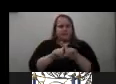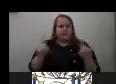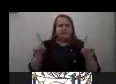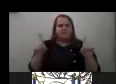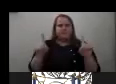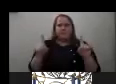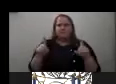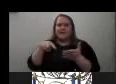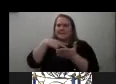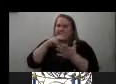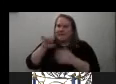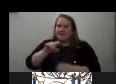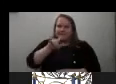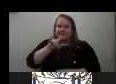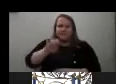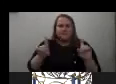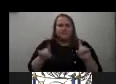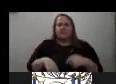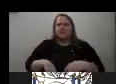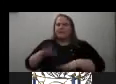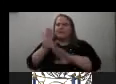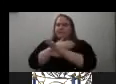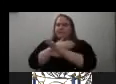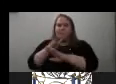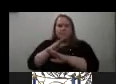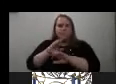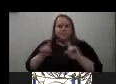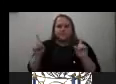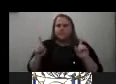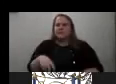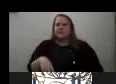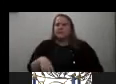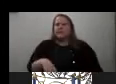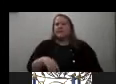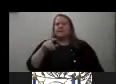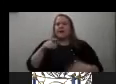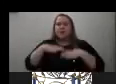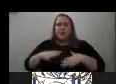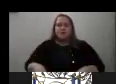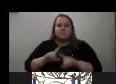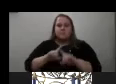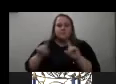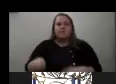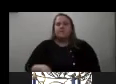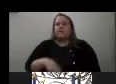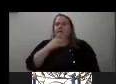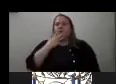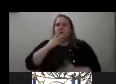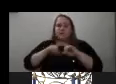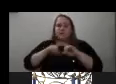choreographic styles, different music, different tones, different costumes, different colors,